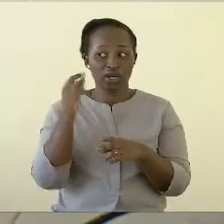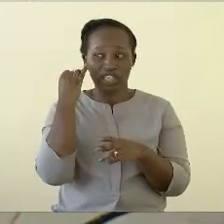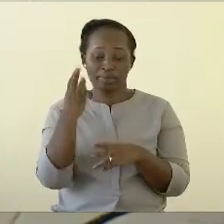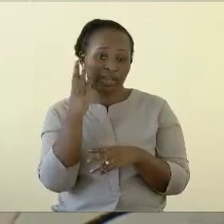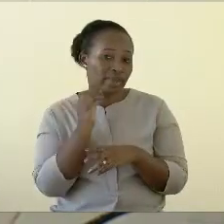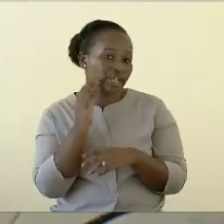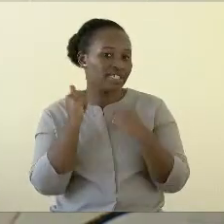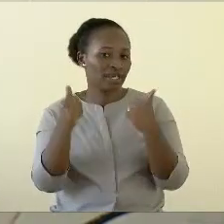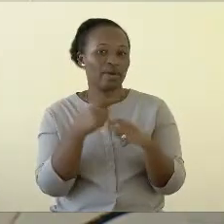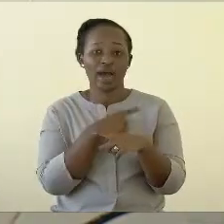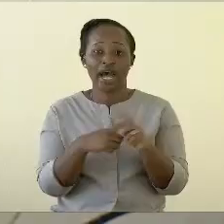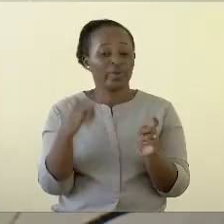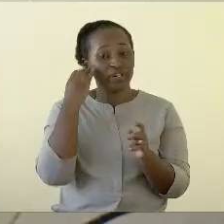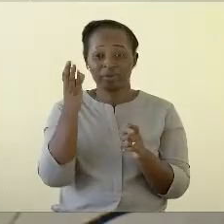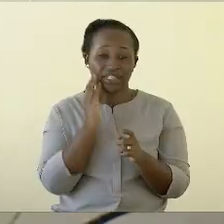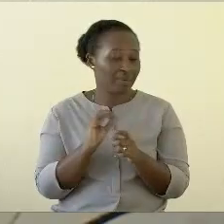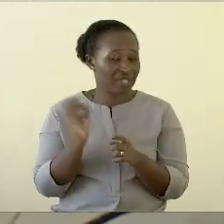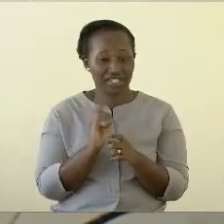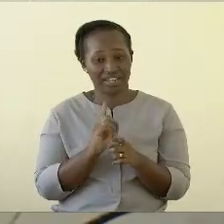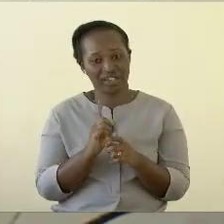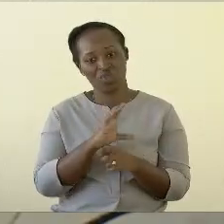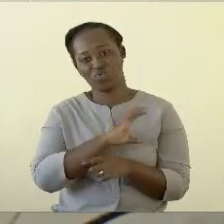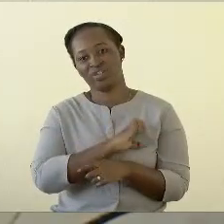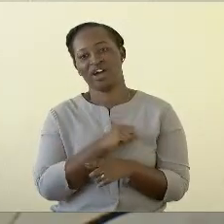You don't, you're kicked out.